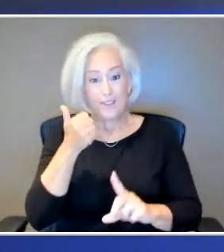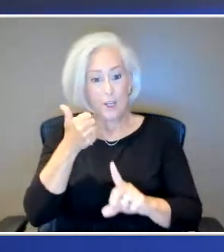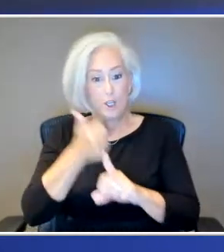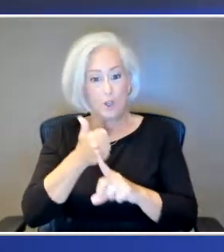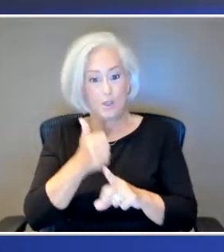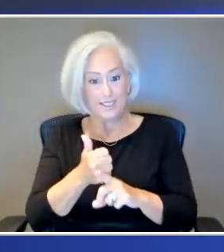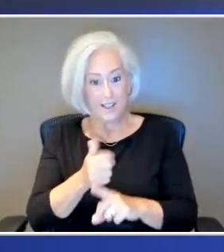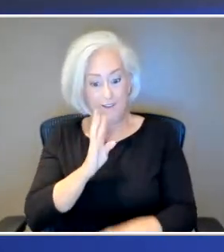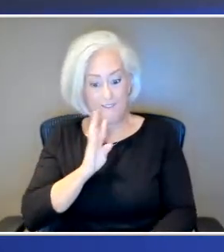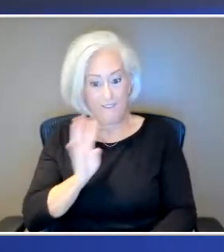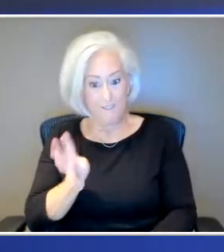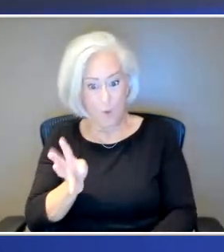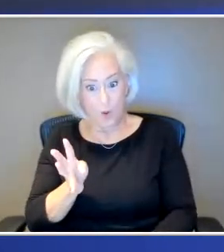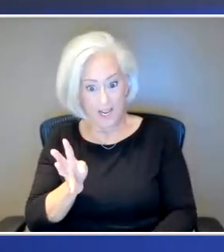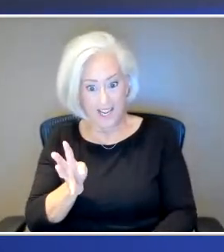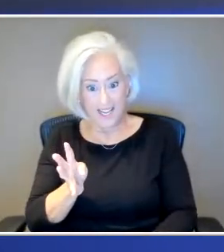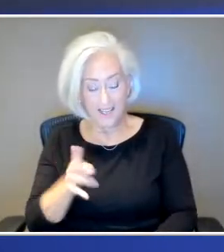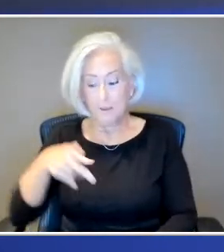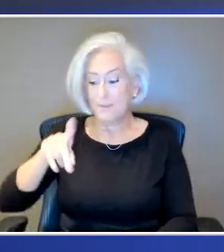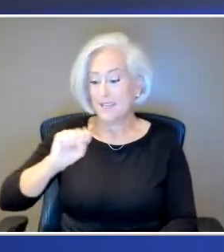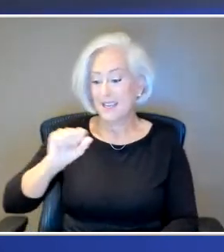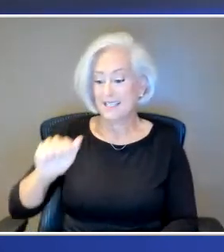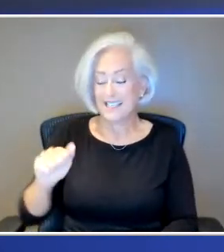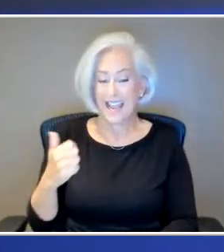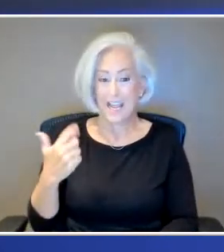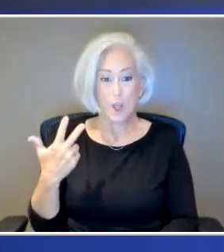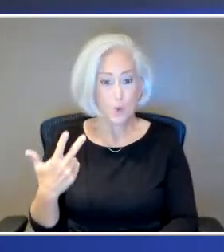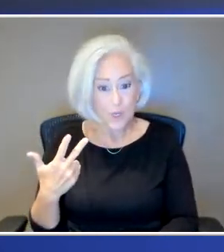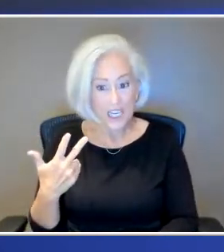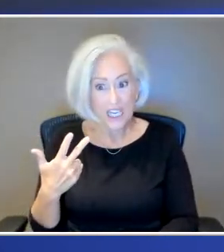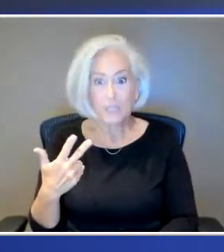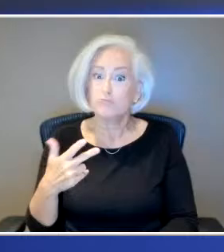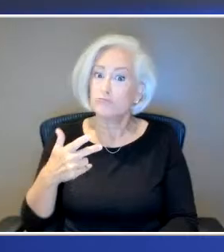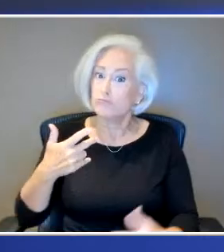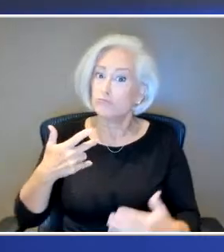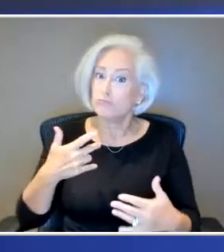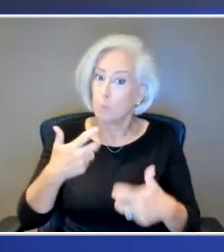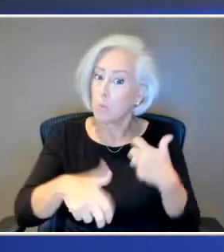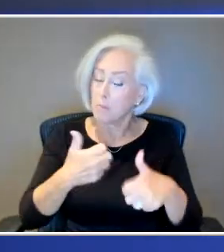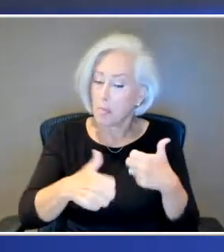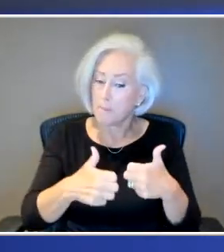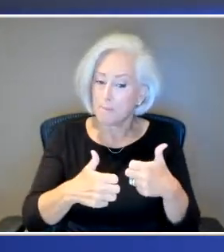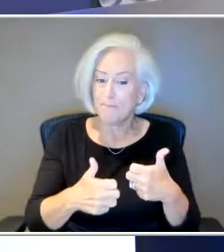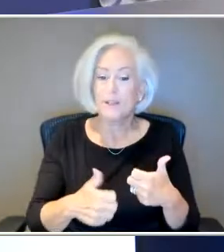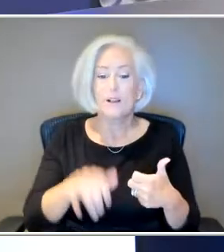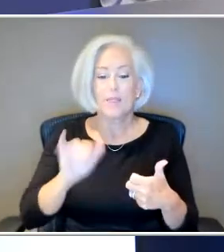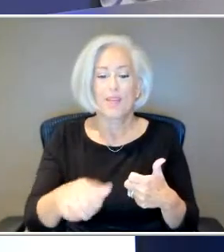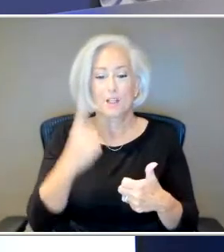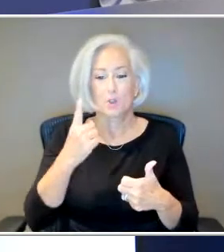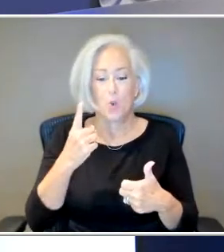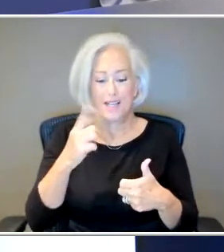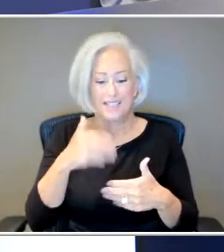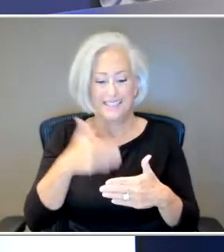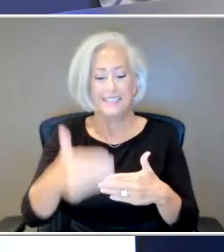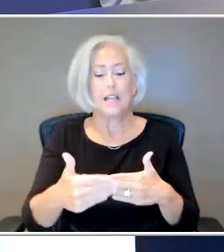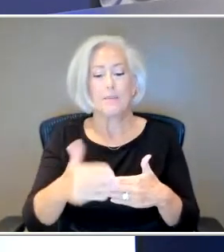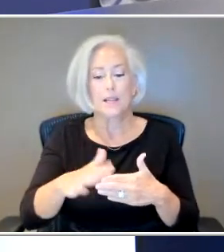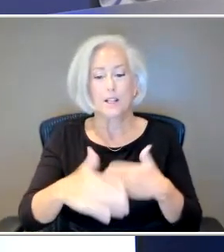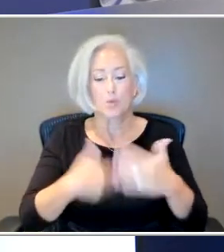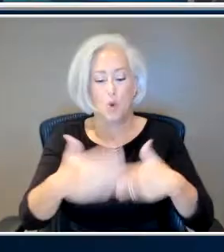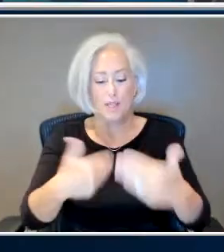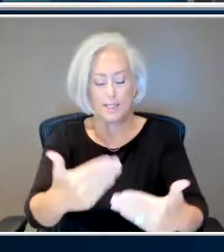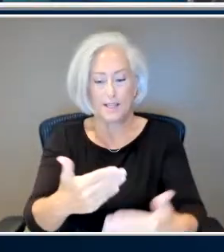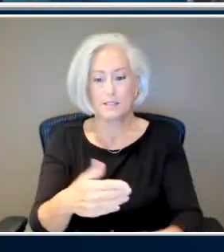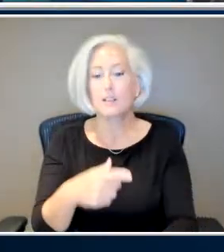big red flag and a real big problem. But that's what PSA is, and it's the first step in the process. So Mike, you eventually learned that you have prostate